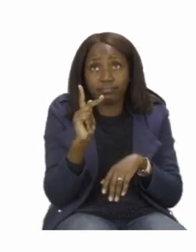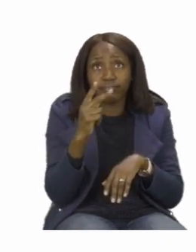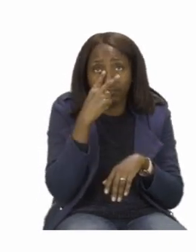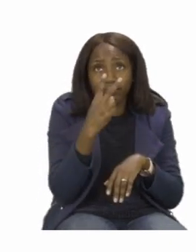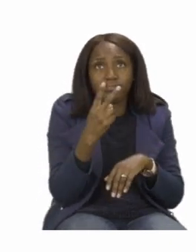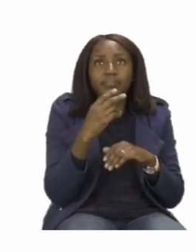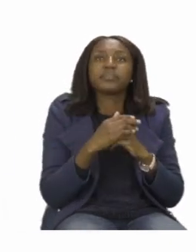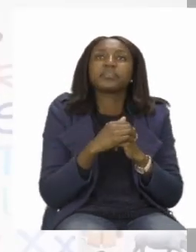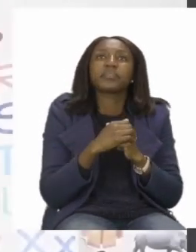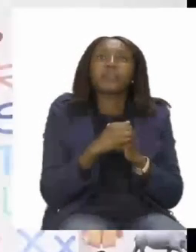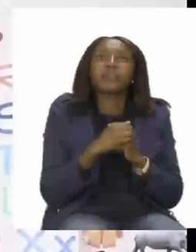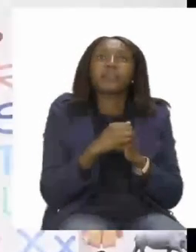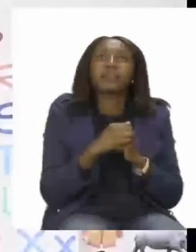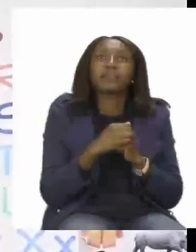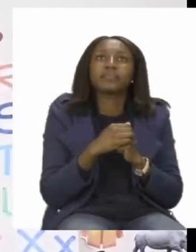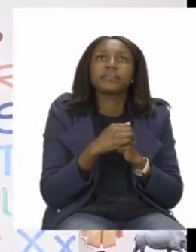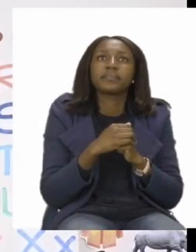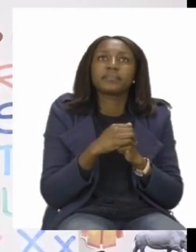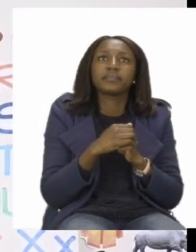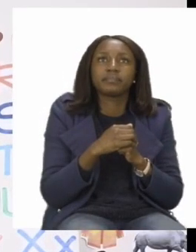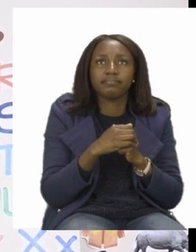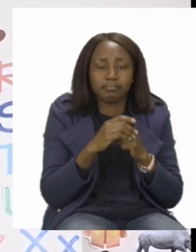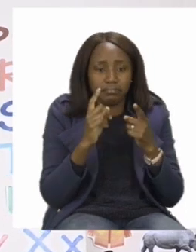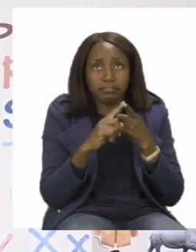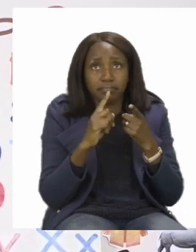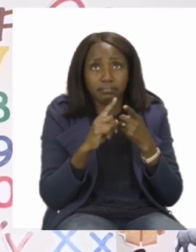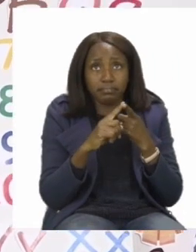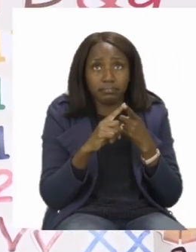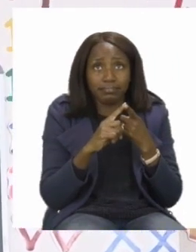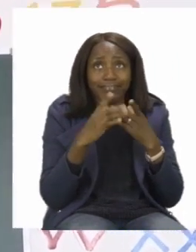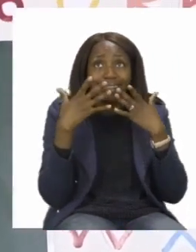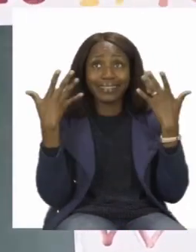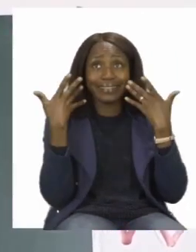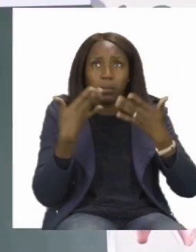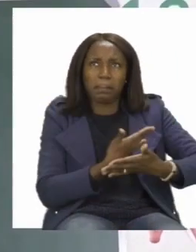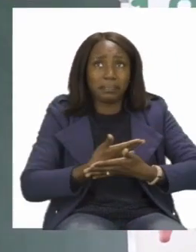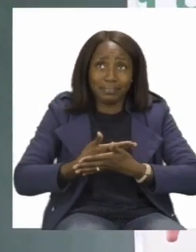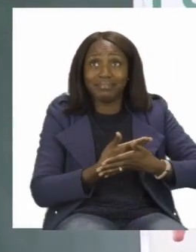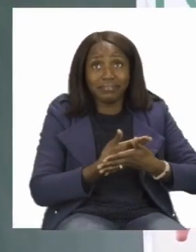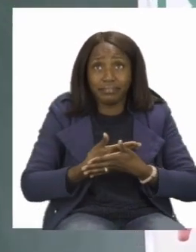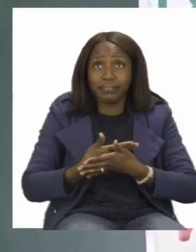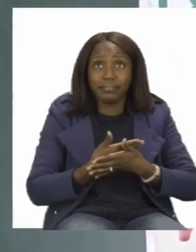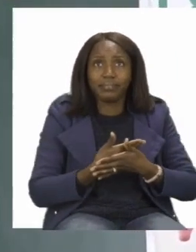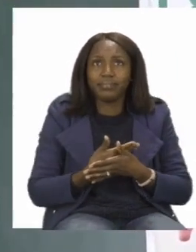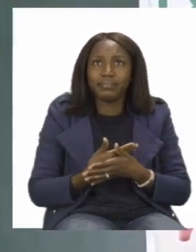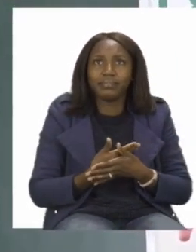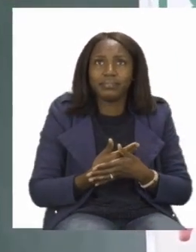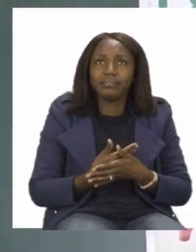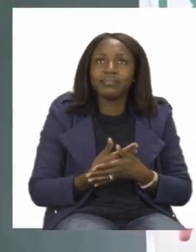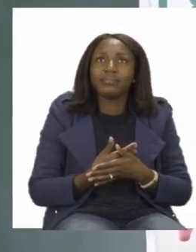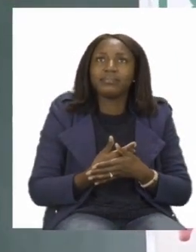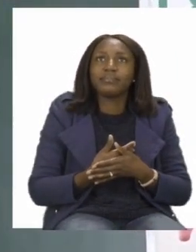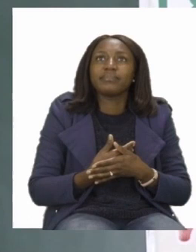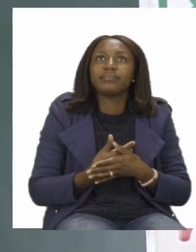board. Now the first one that's already there is a kitten, and I wrote it down, but